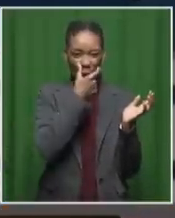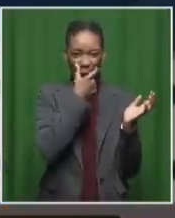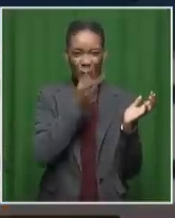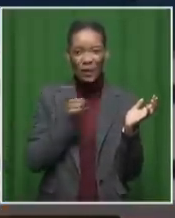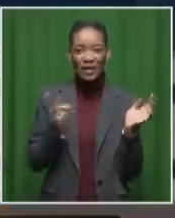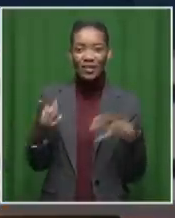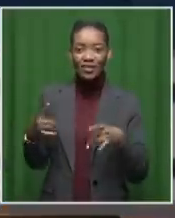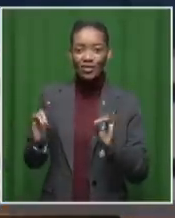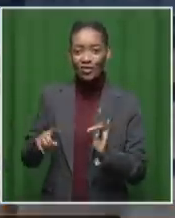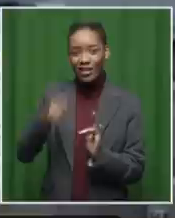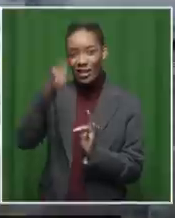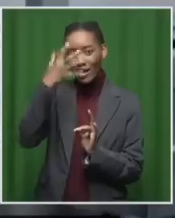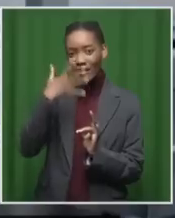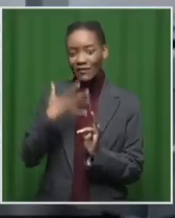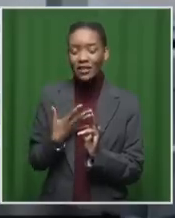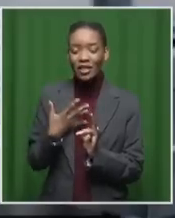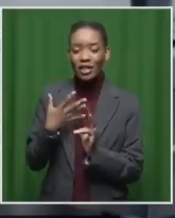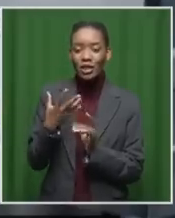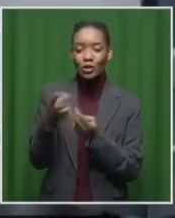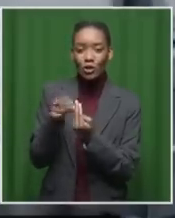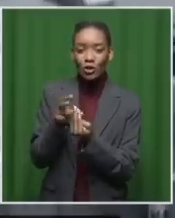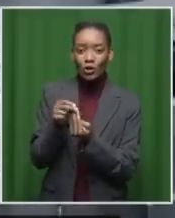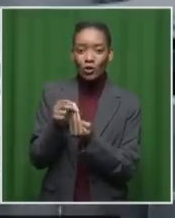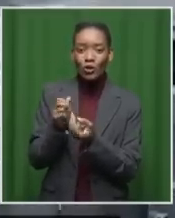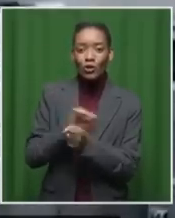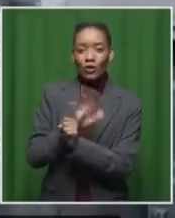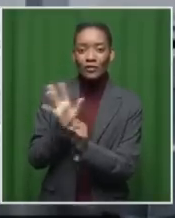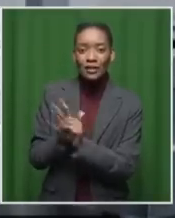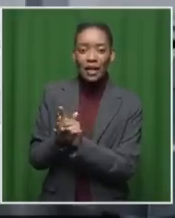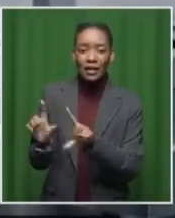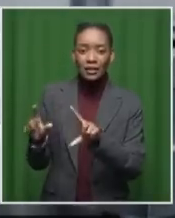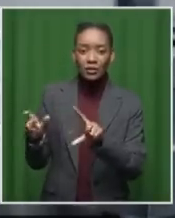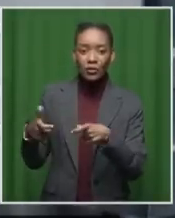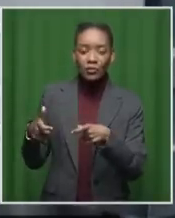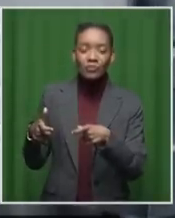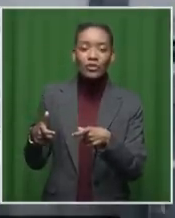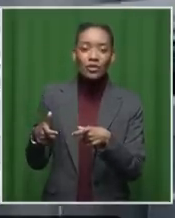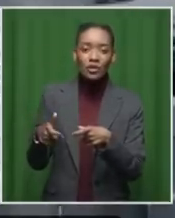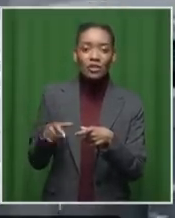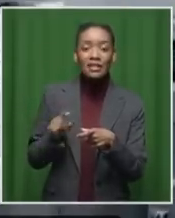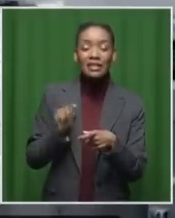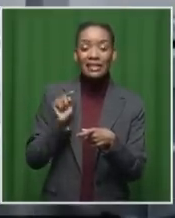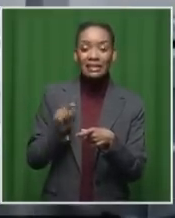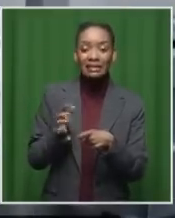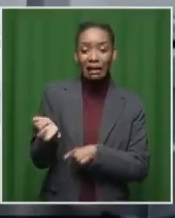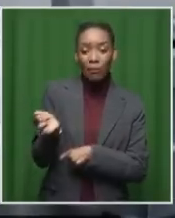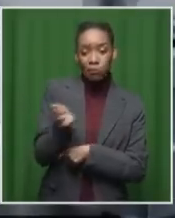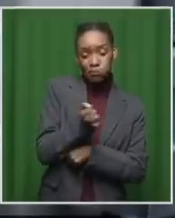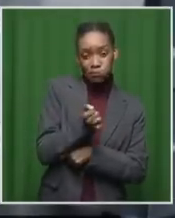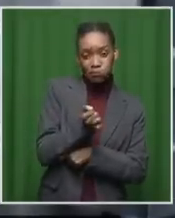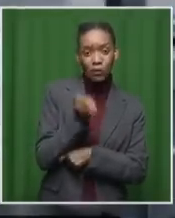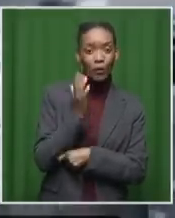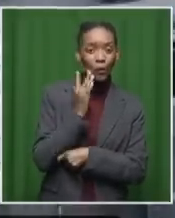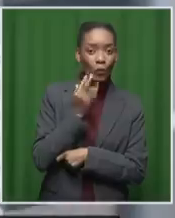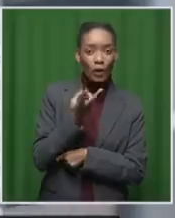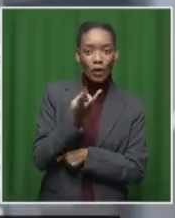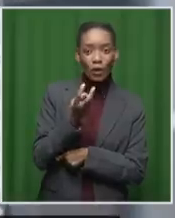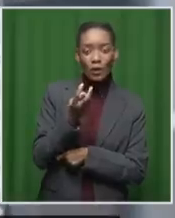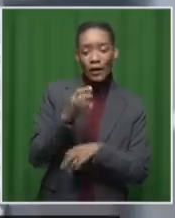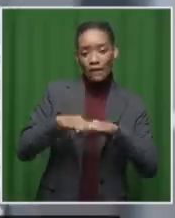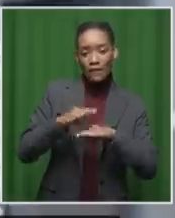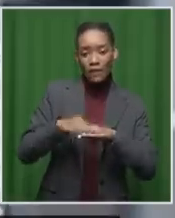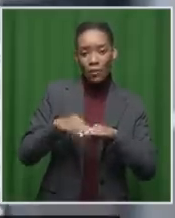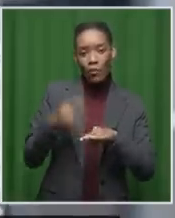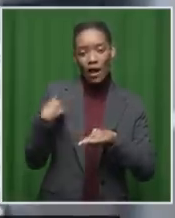of the African Union COVID-19 Commission. Now, Dr. Kaseya was appointed in this new position in February to oversee